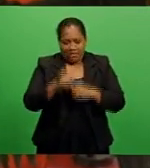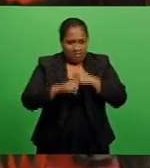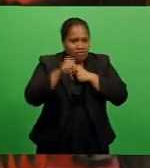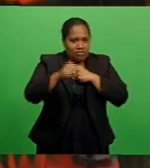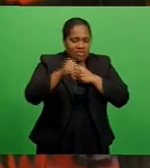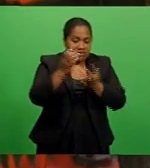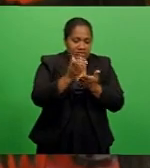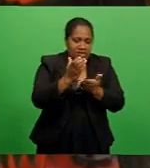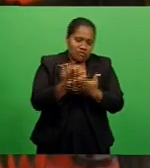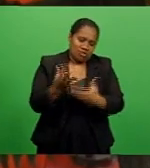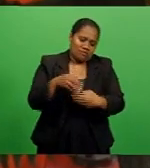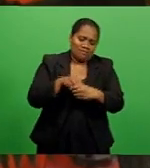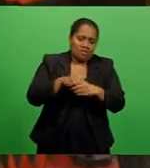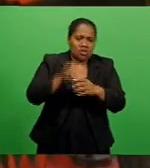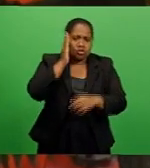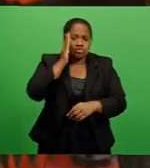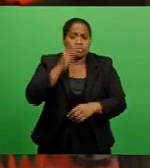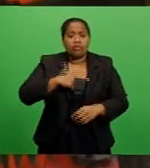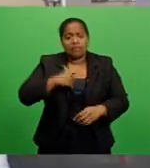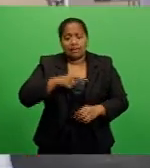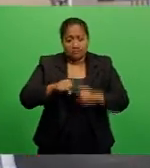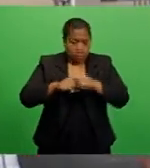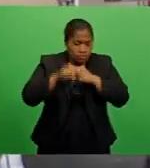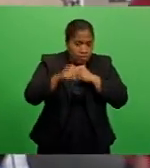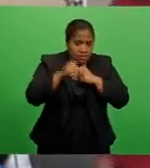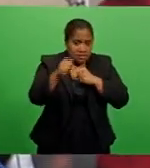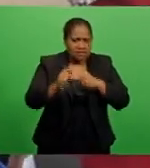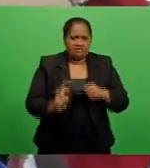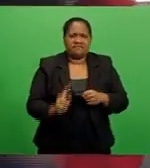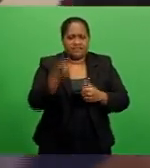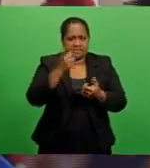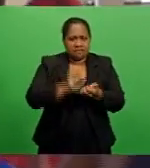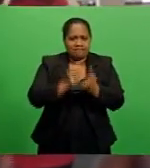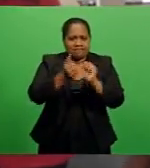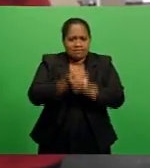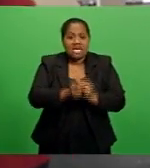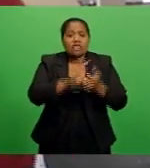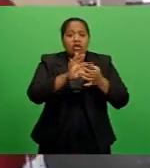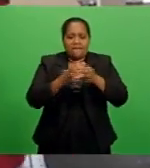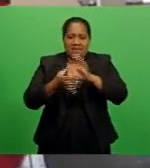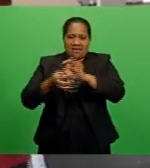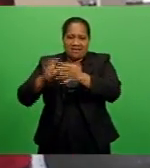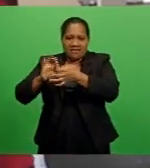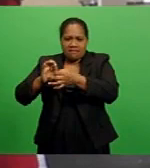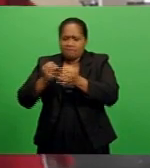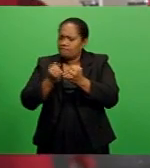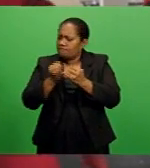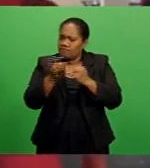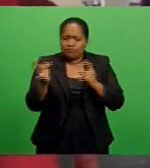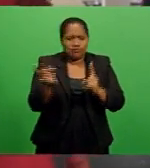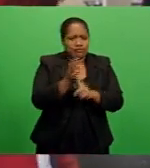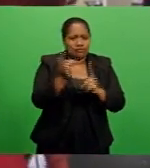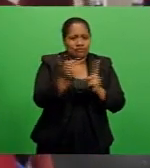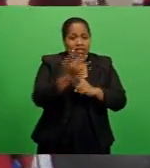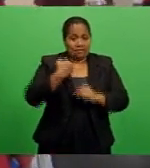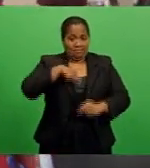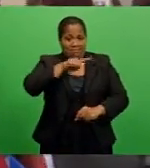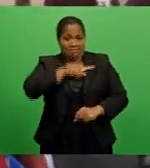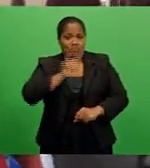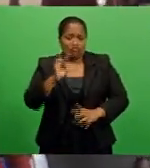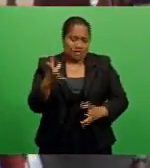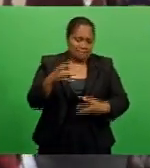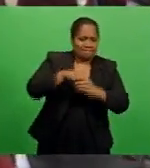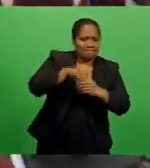because boxing is one of the pioneer sports in the Olympics, and it is very important for us to include it